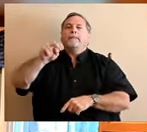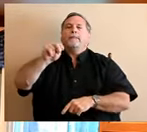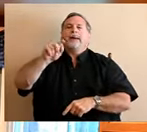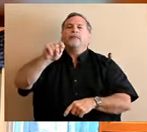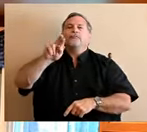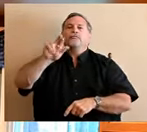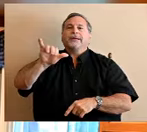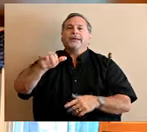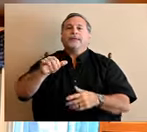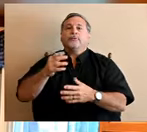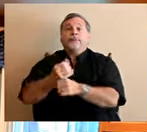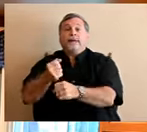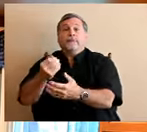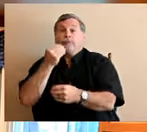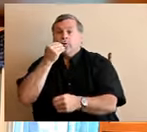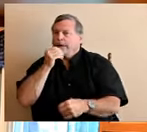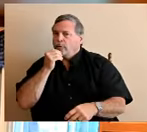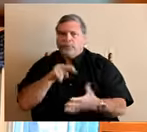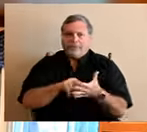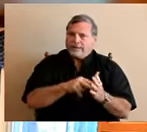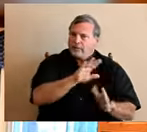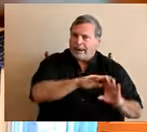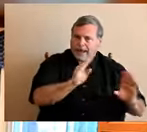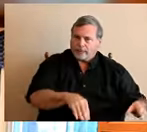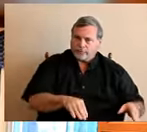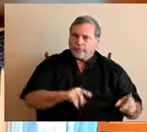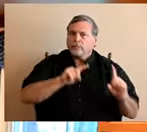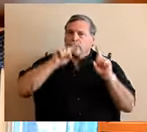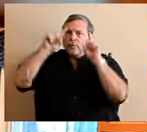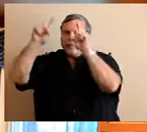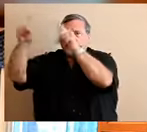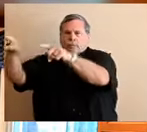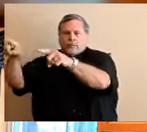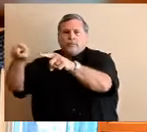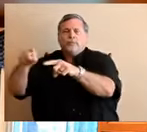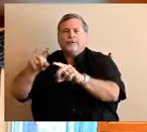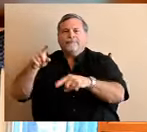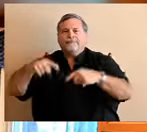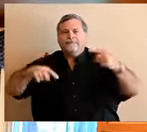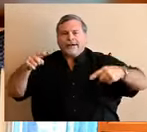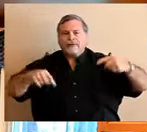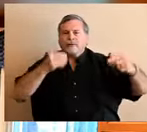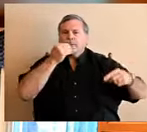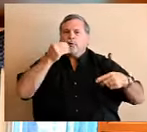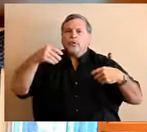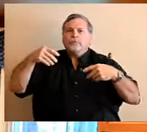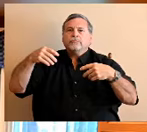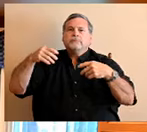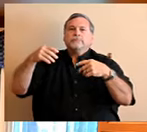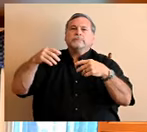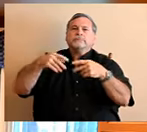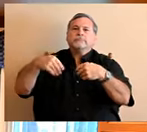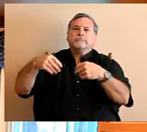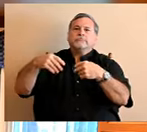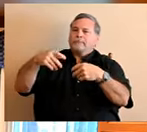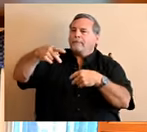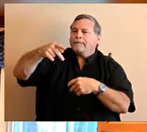food, okay? And I don't mean in their house. They're going to the various food pantries around different